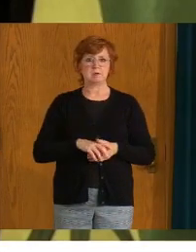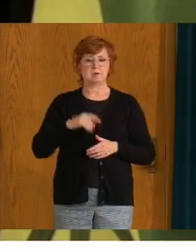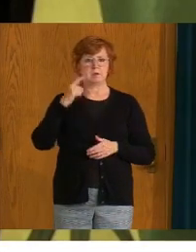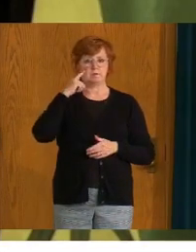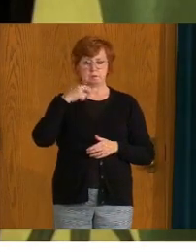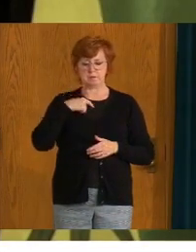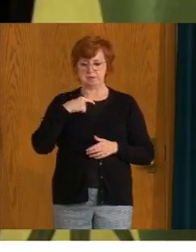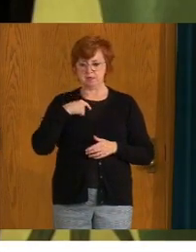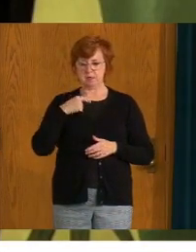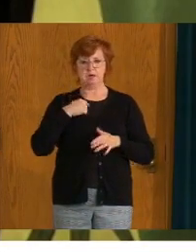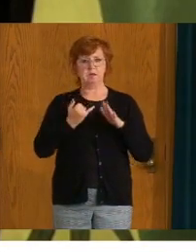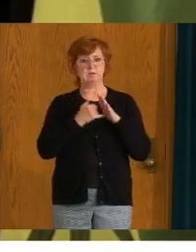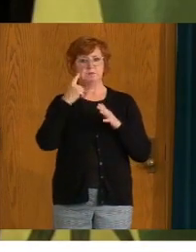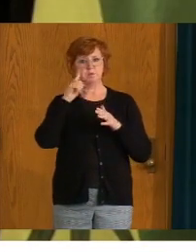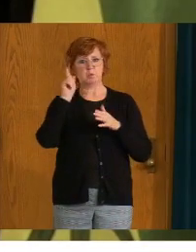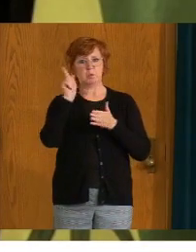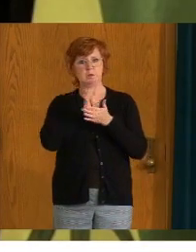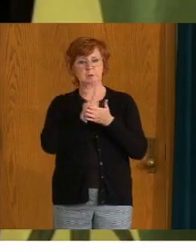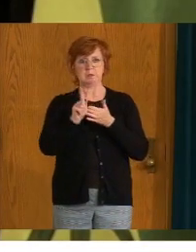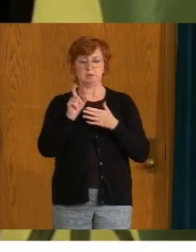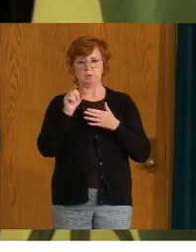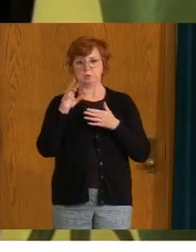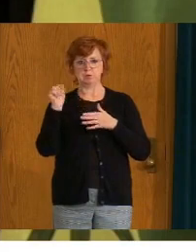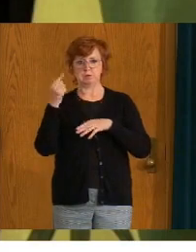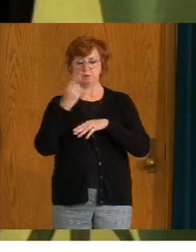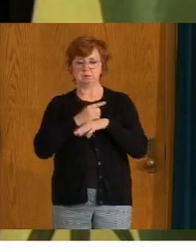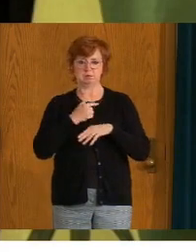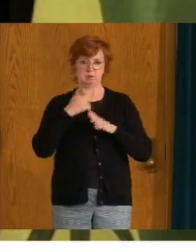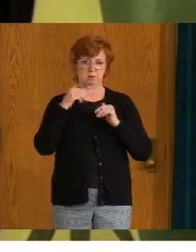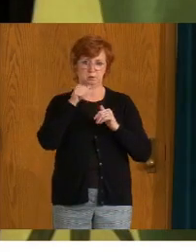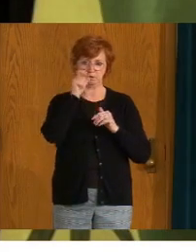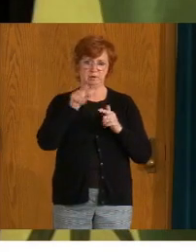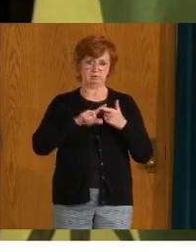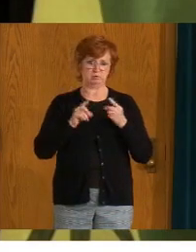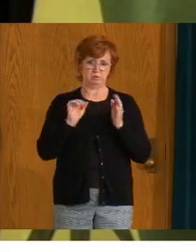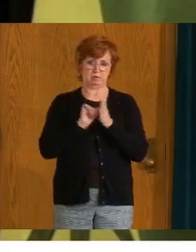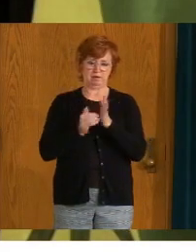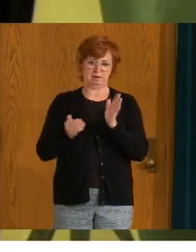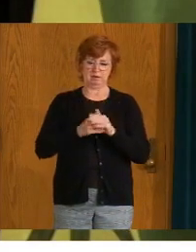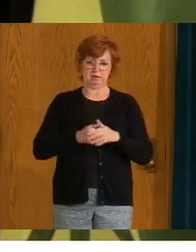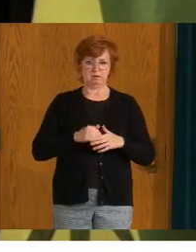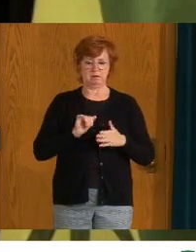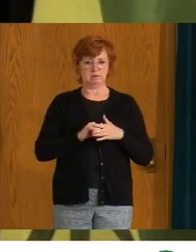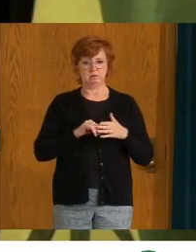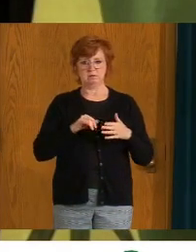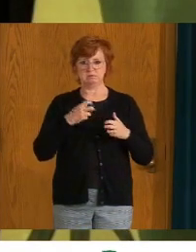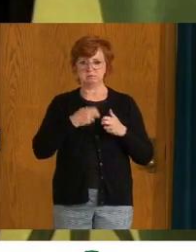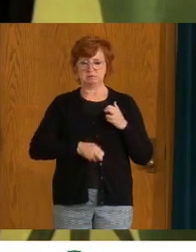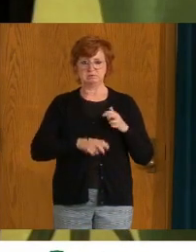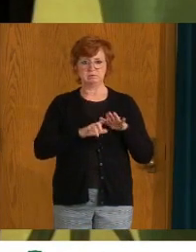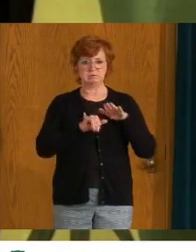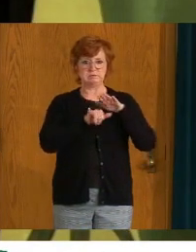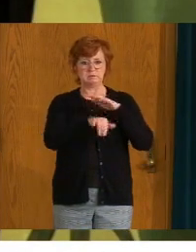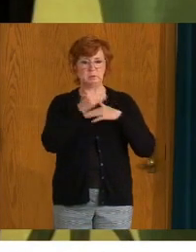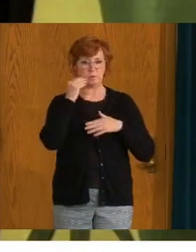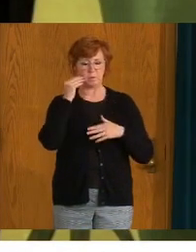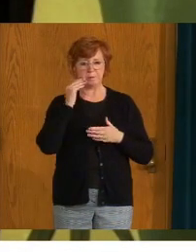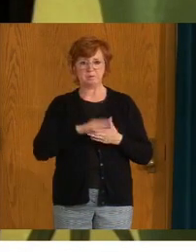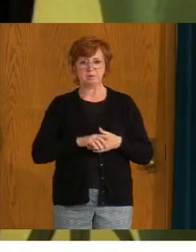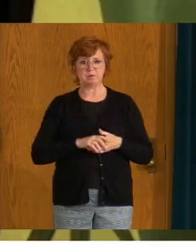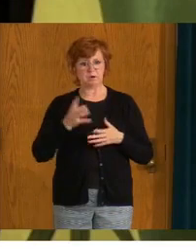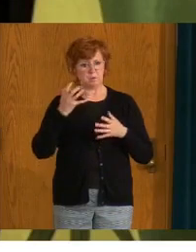a week or 10 days, and it'd be my hope that I don't have to do that again. It's a long time to not be, carrying on with